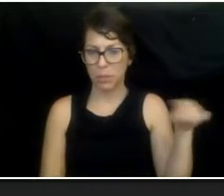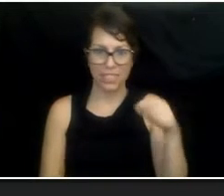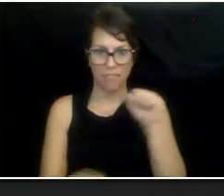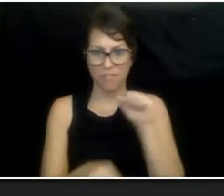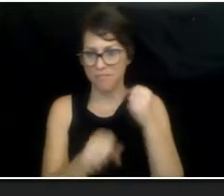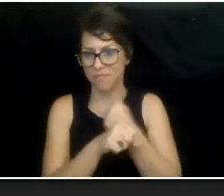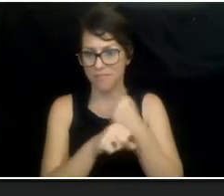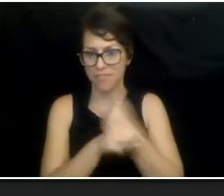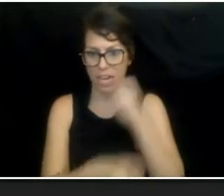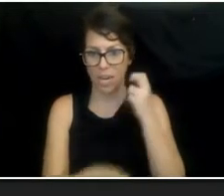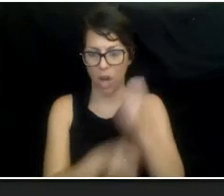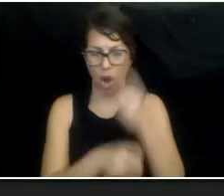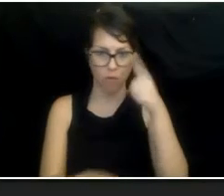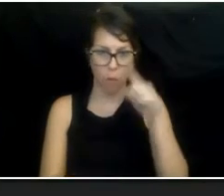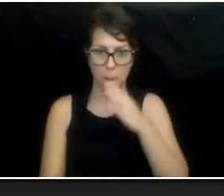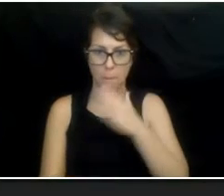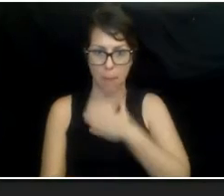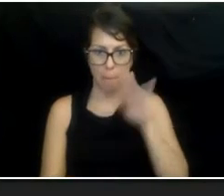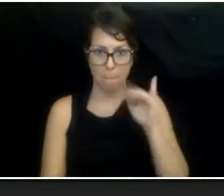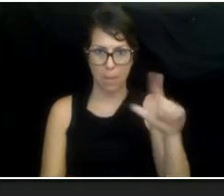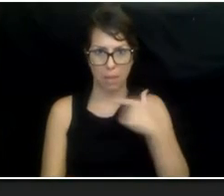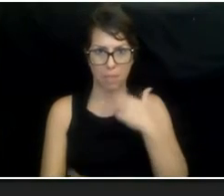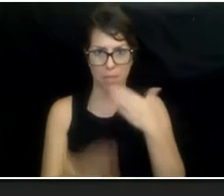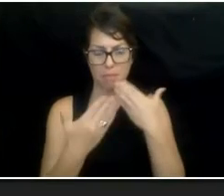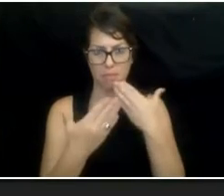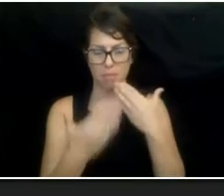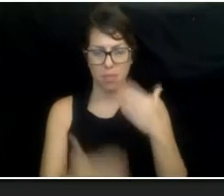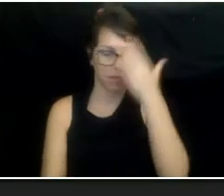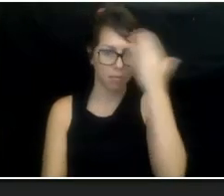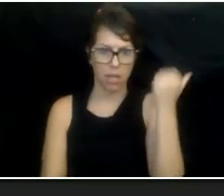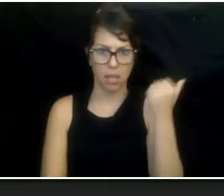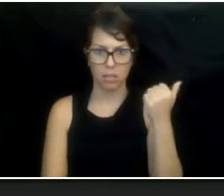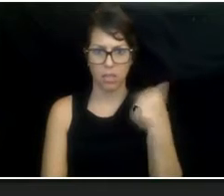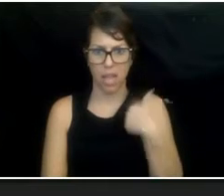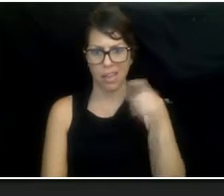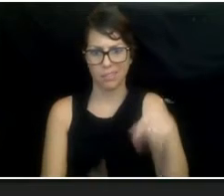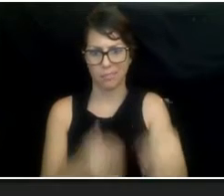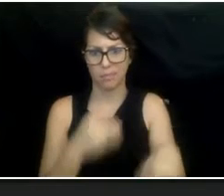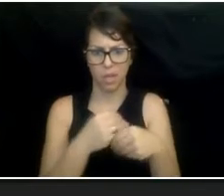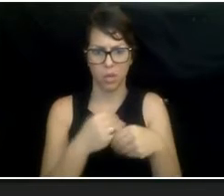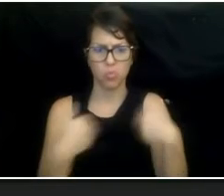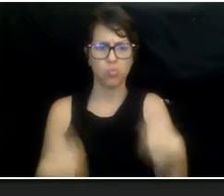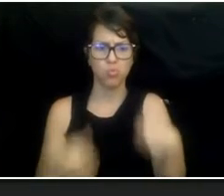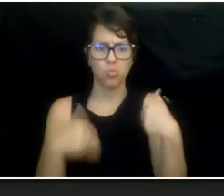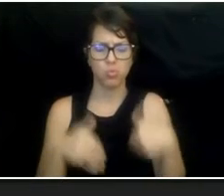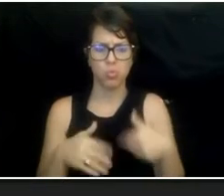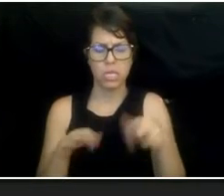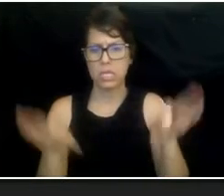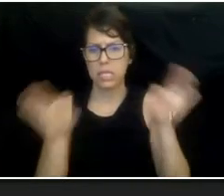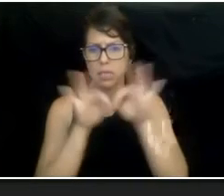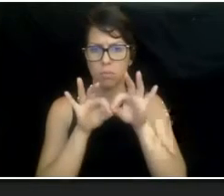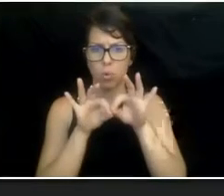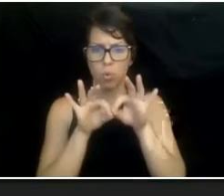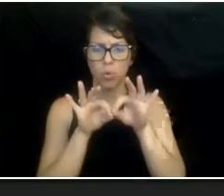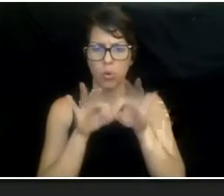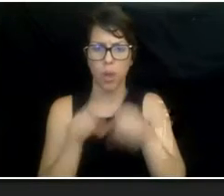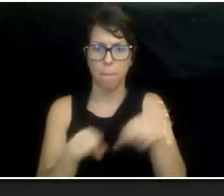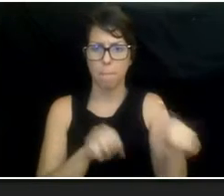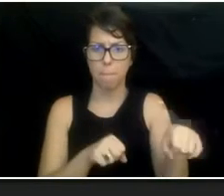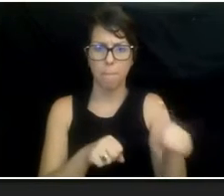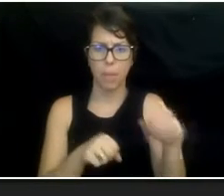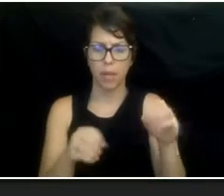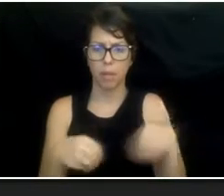and associate myself with the words of council member uh Donovan Richards in terms of making sure that this is